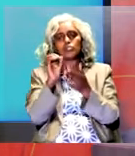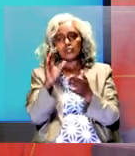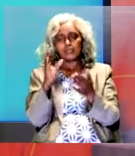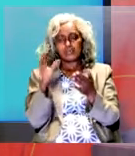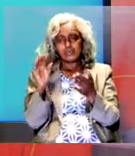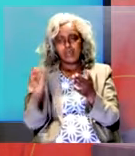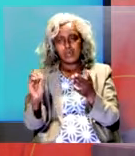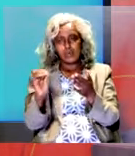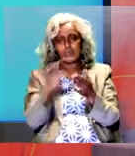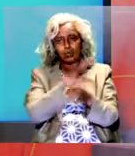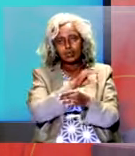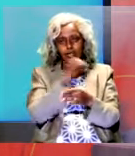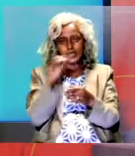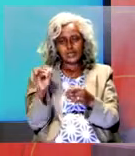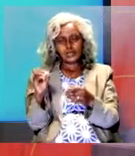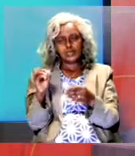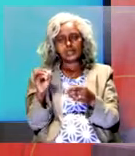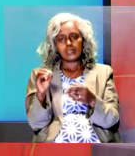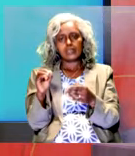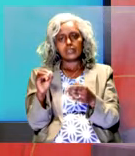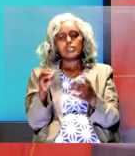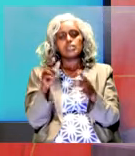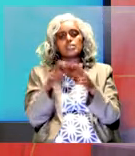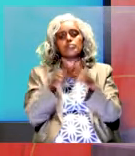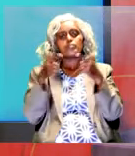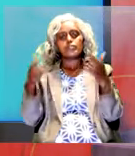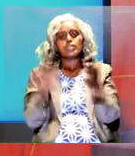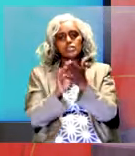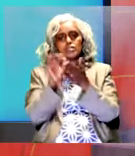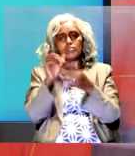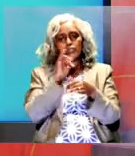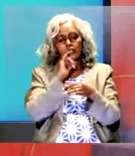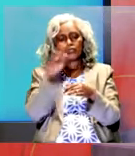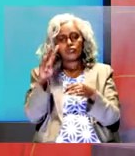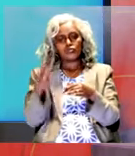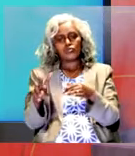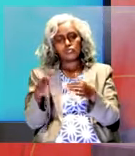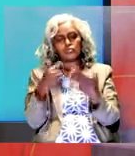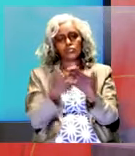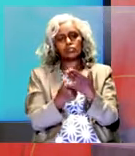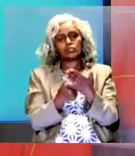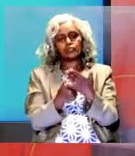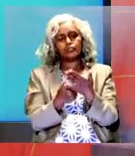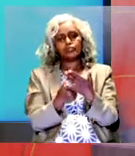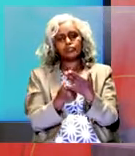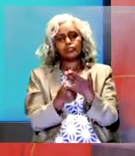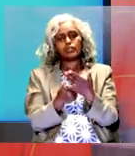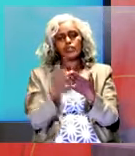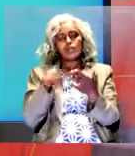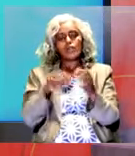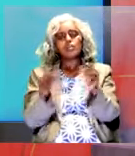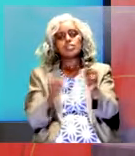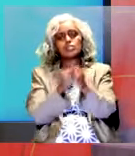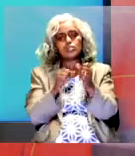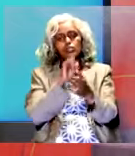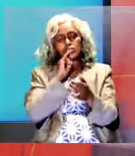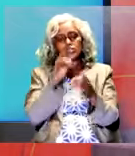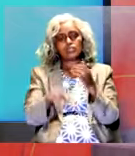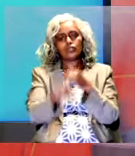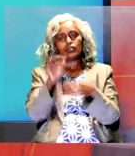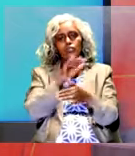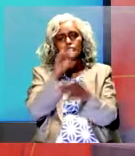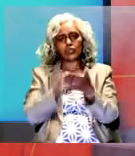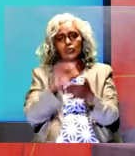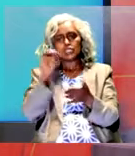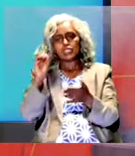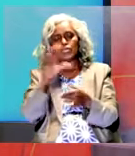0, and the biggest number on this set is 2. So our sequence this is found